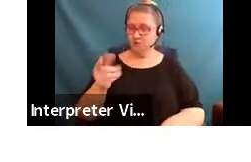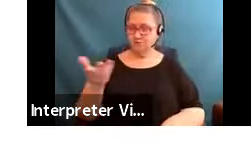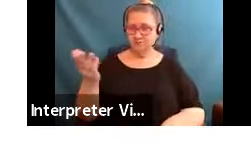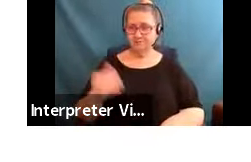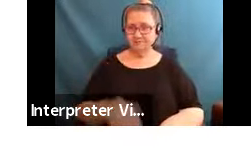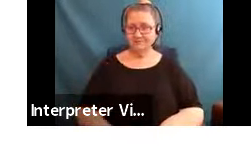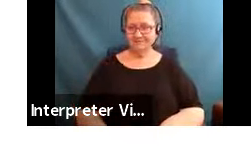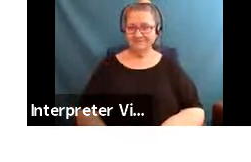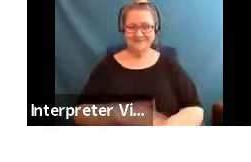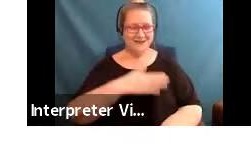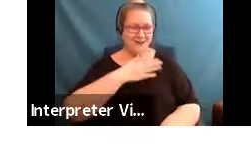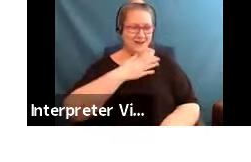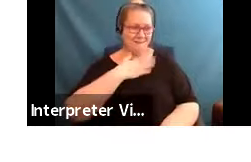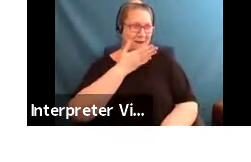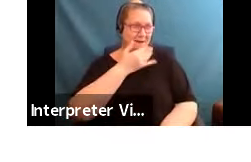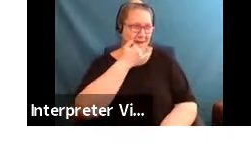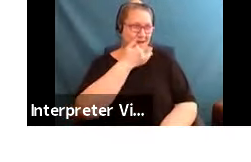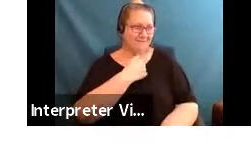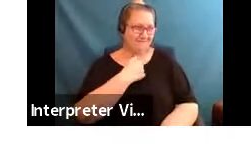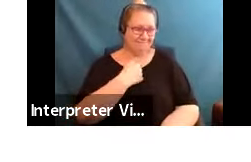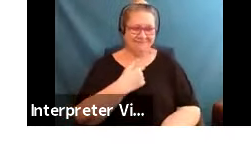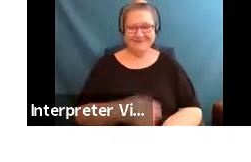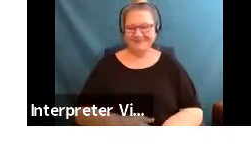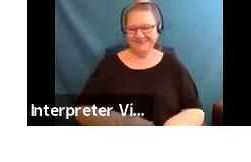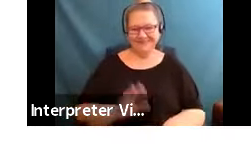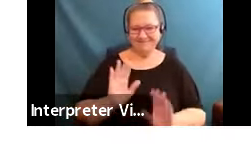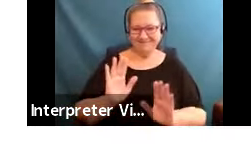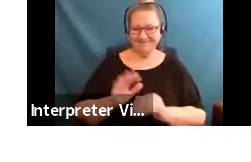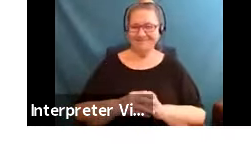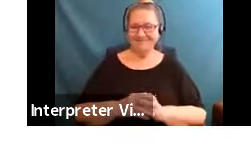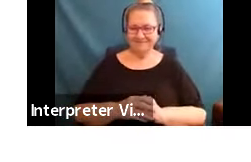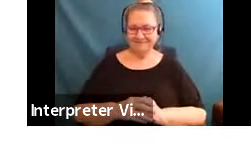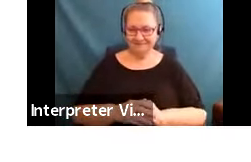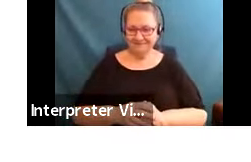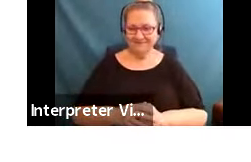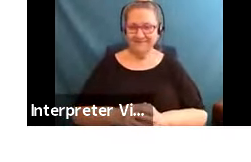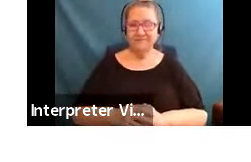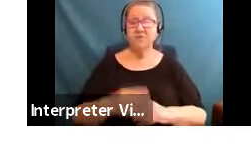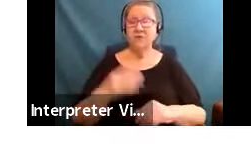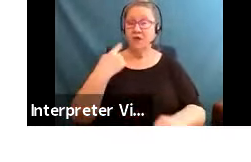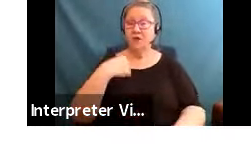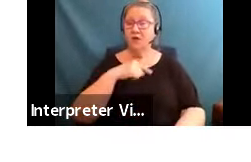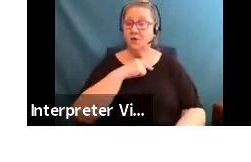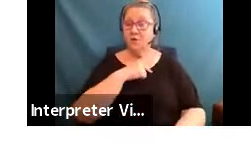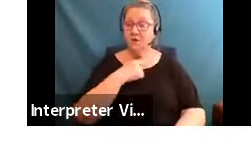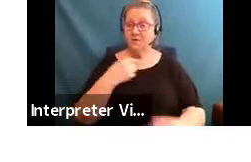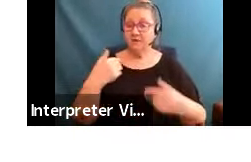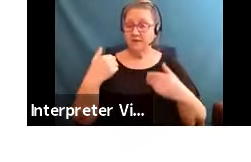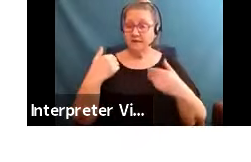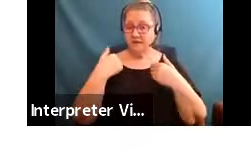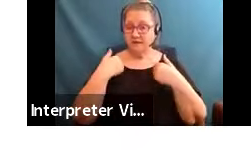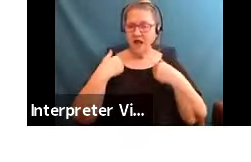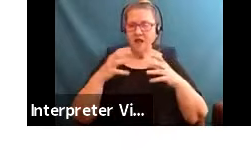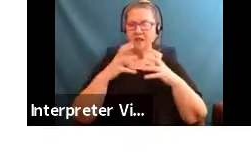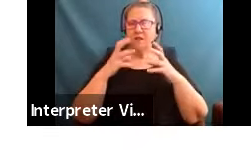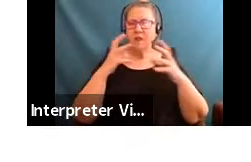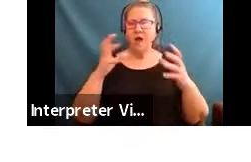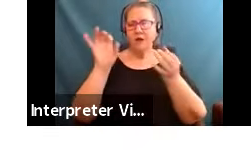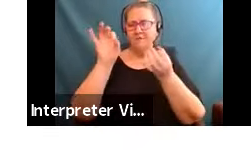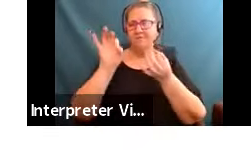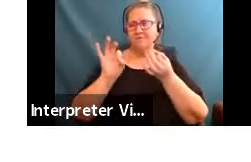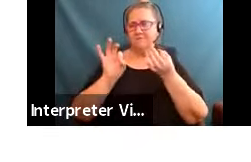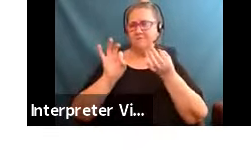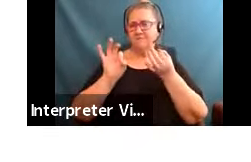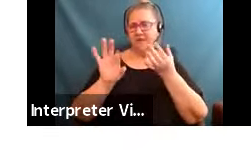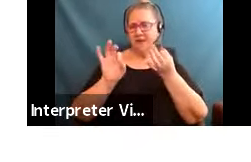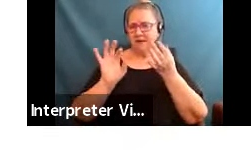fine. That was my bad. It's okay. So, we've been getting a lot of feedback. That's one issue. The